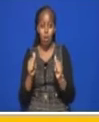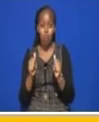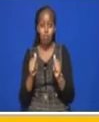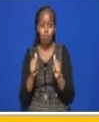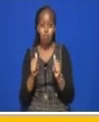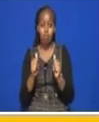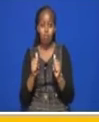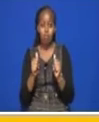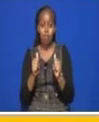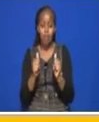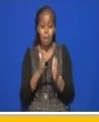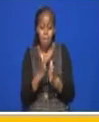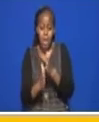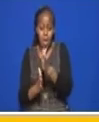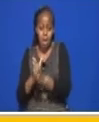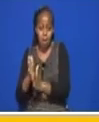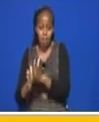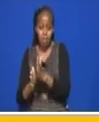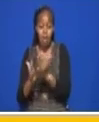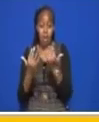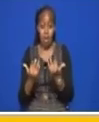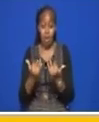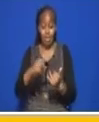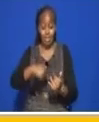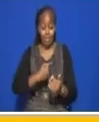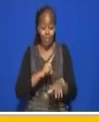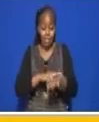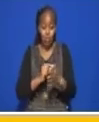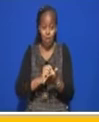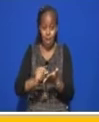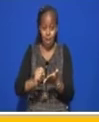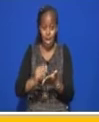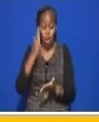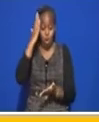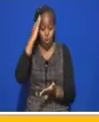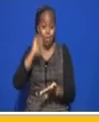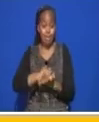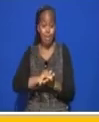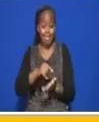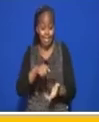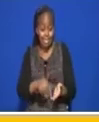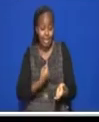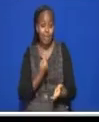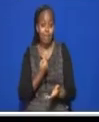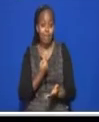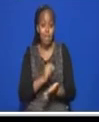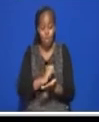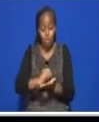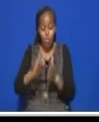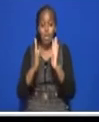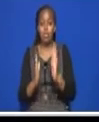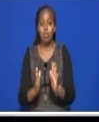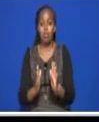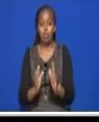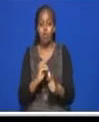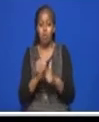well-woven plot. As the writer, consider yourself an artist or like a weaver